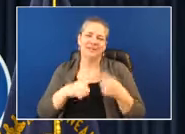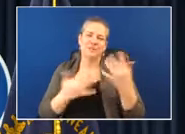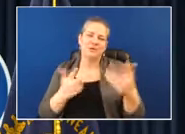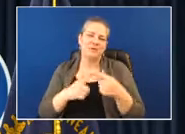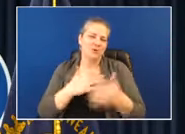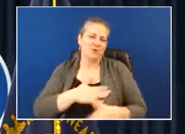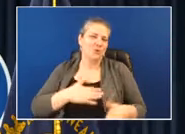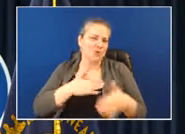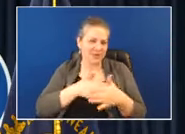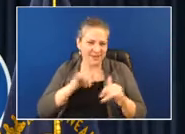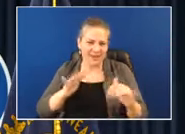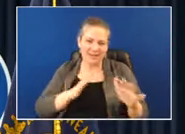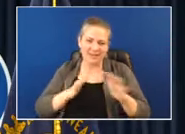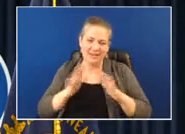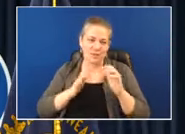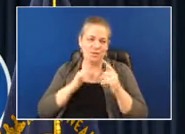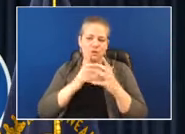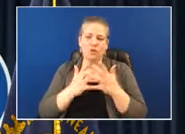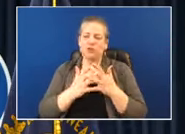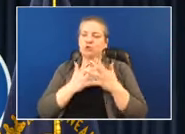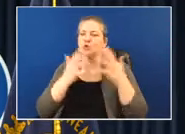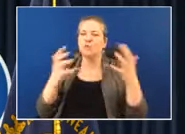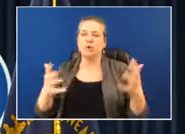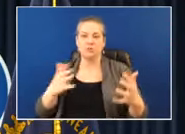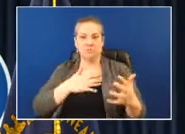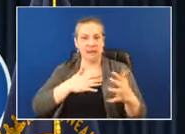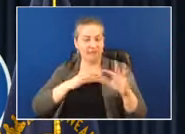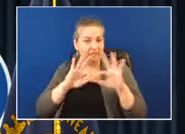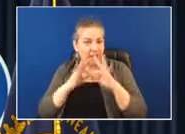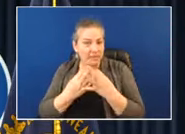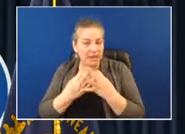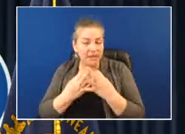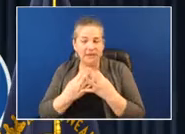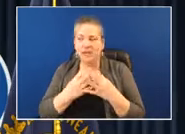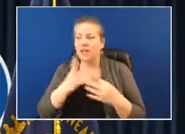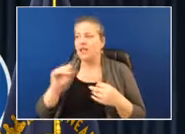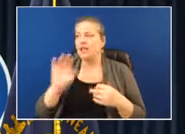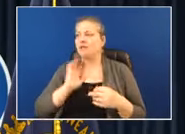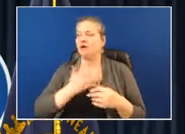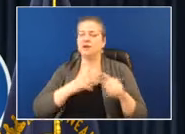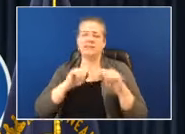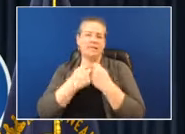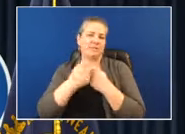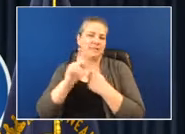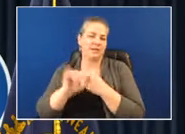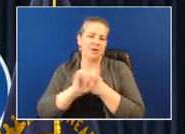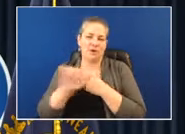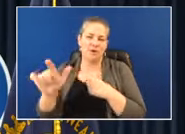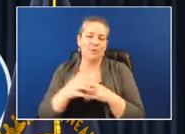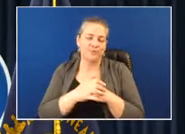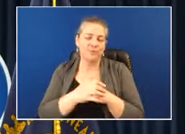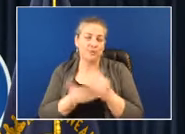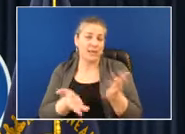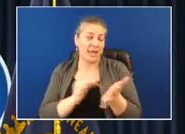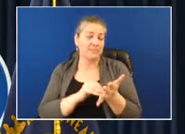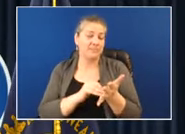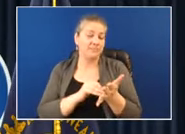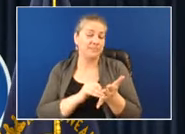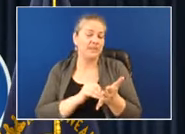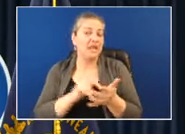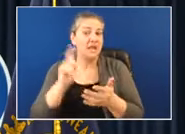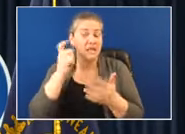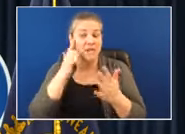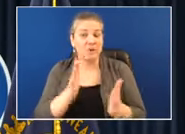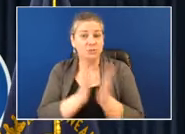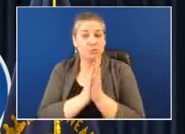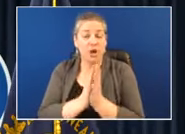with so much of my family, but also all of our Team Kentucky family. So once again, Governor's Prayer Breakfast,